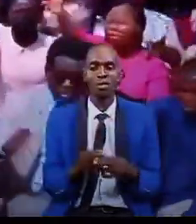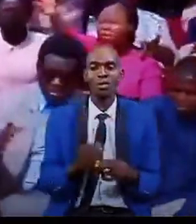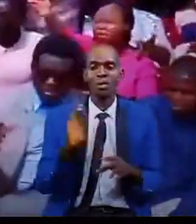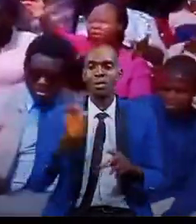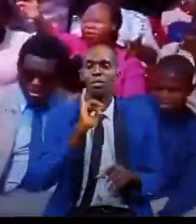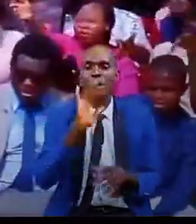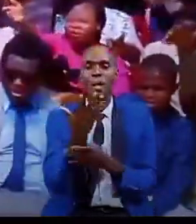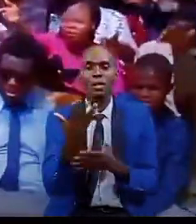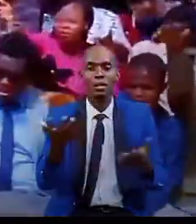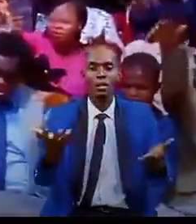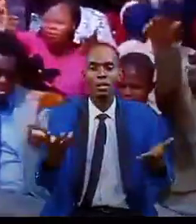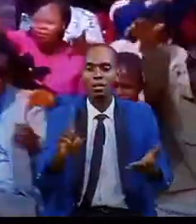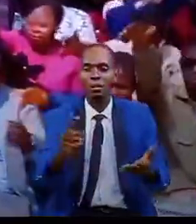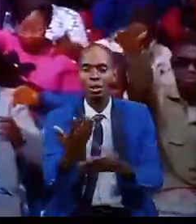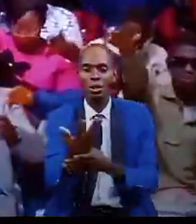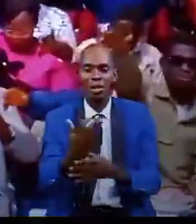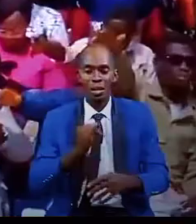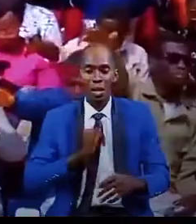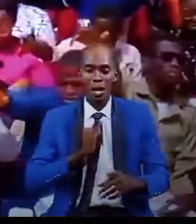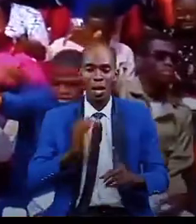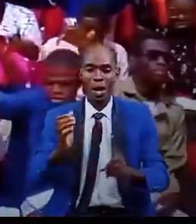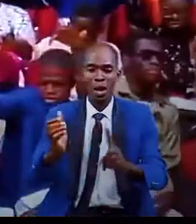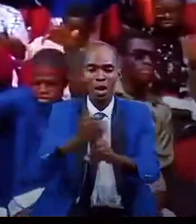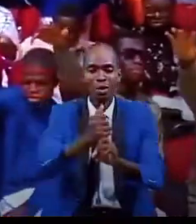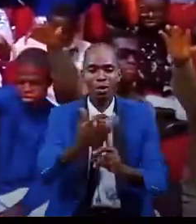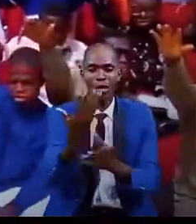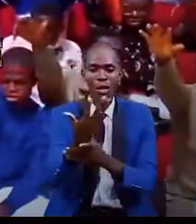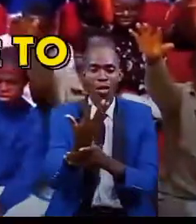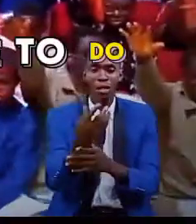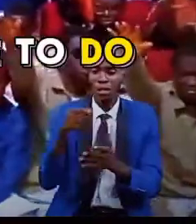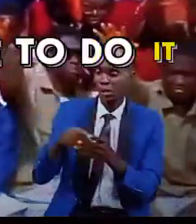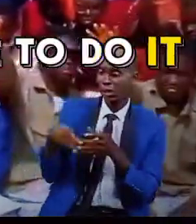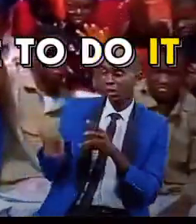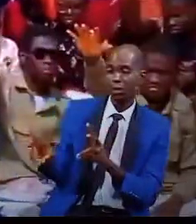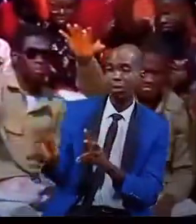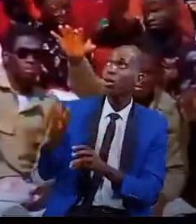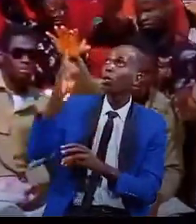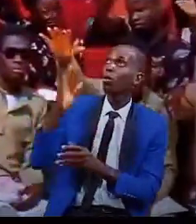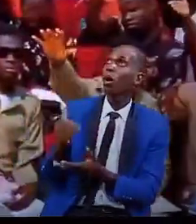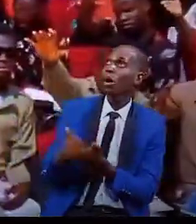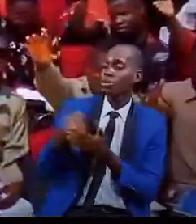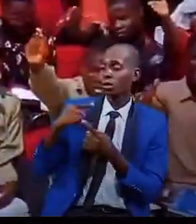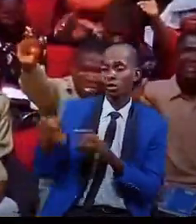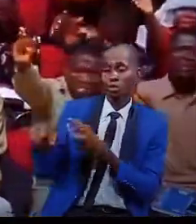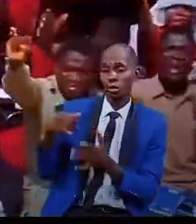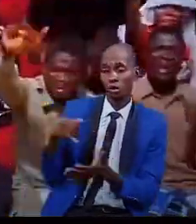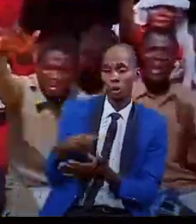I hold your hand. I said, this is the way God helped me to do it. And I pull you